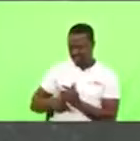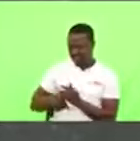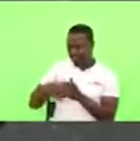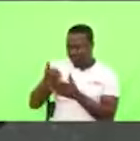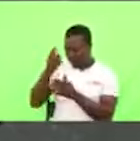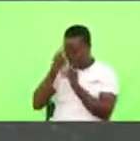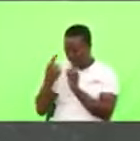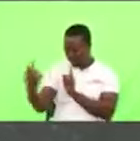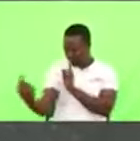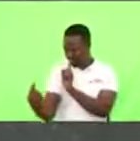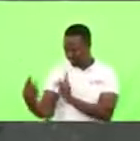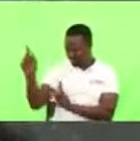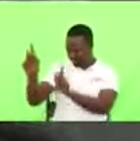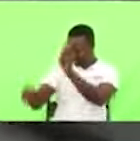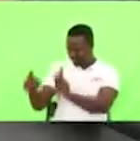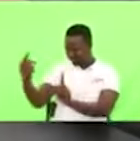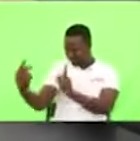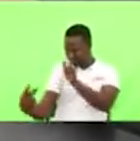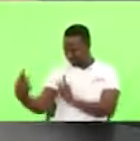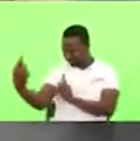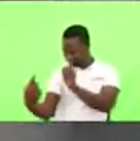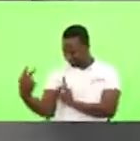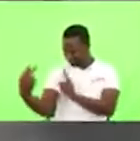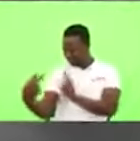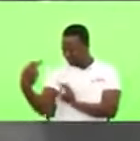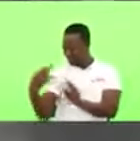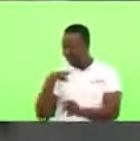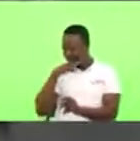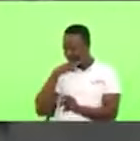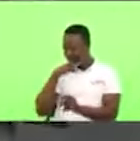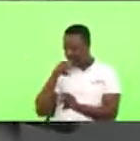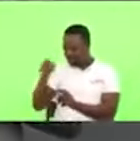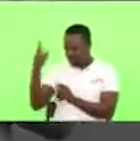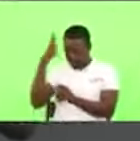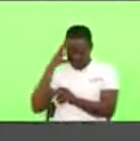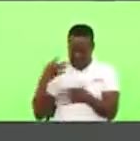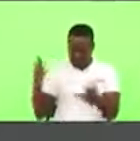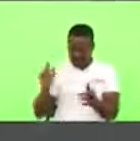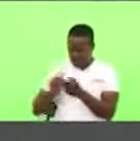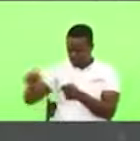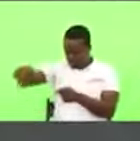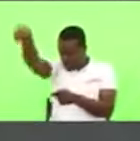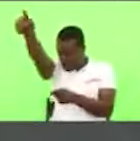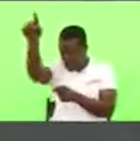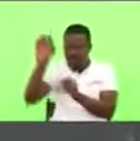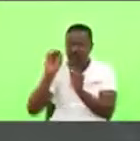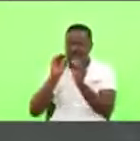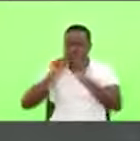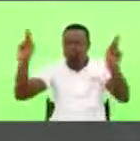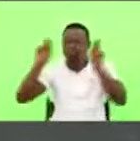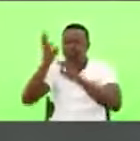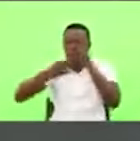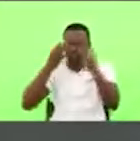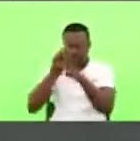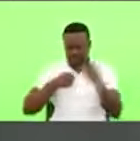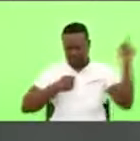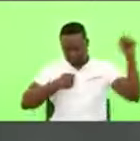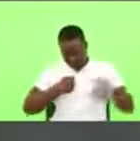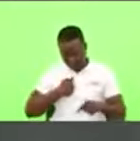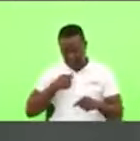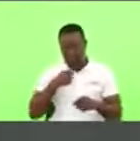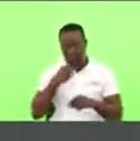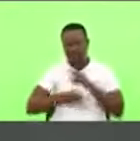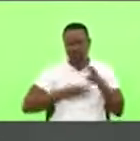personal presence and experience. Let the world know that I came to this planet to save